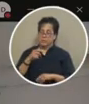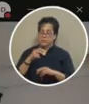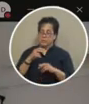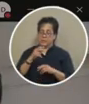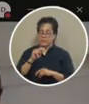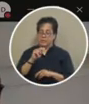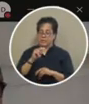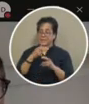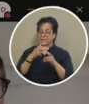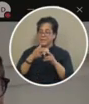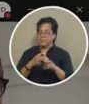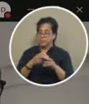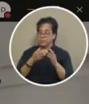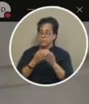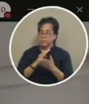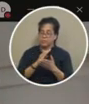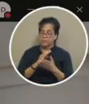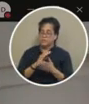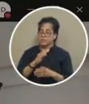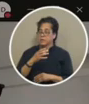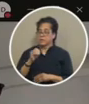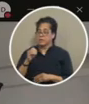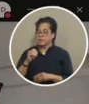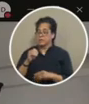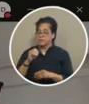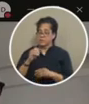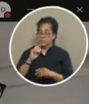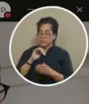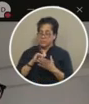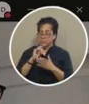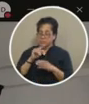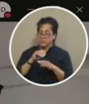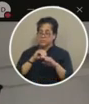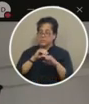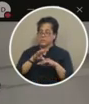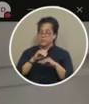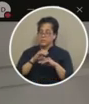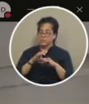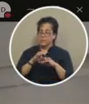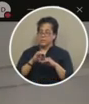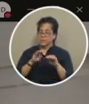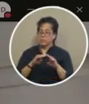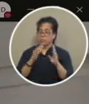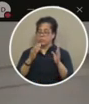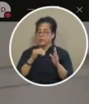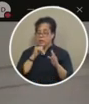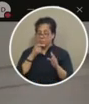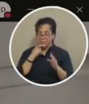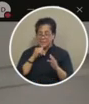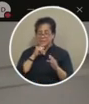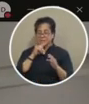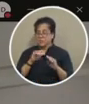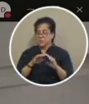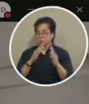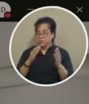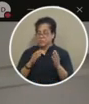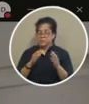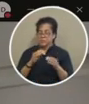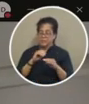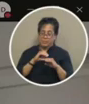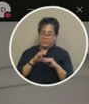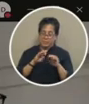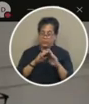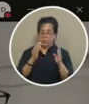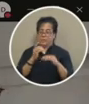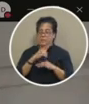that should not open that they should impact the opening of this facility. I'm not saying that. I'm not saying to open to impact the opening.